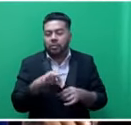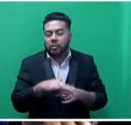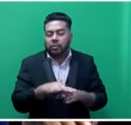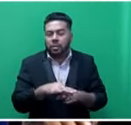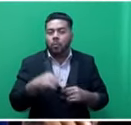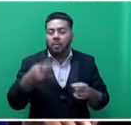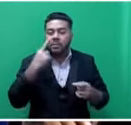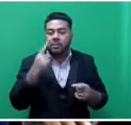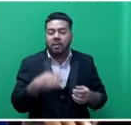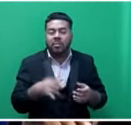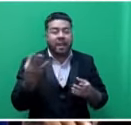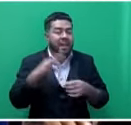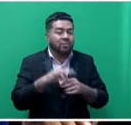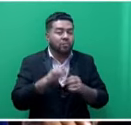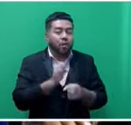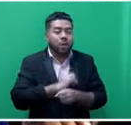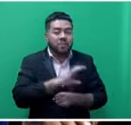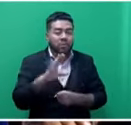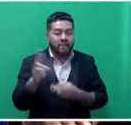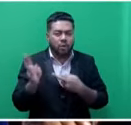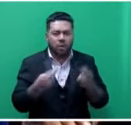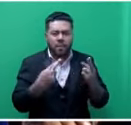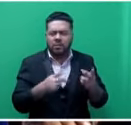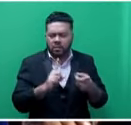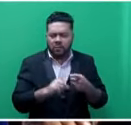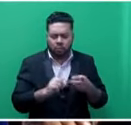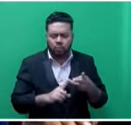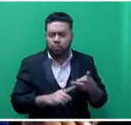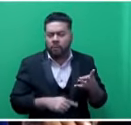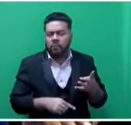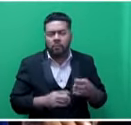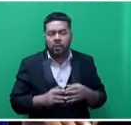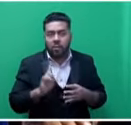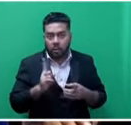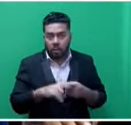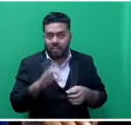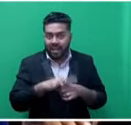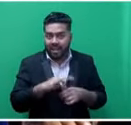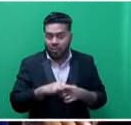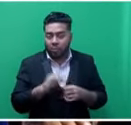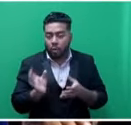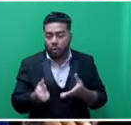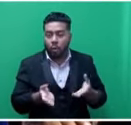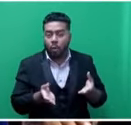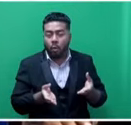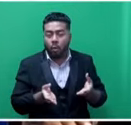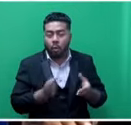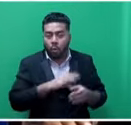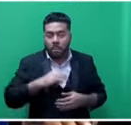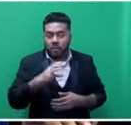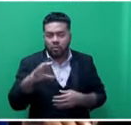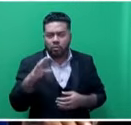Speaker, sir, the Electoral Commission had recommended the following in 2014, that the Electoral Commission should be empowered with independent